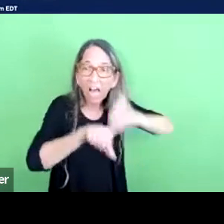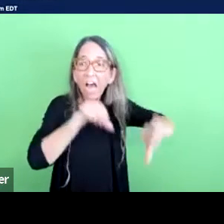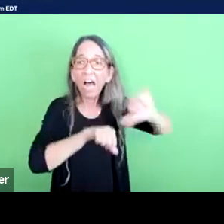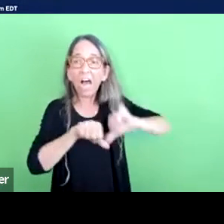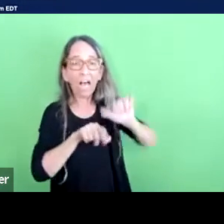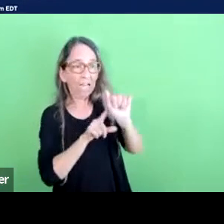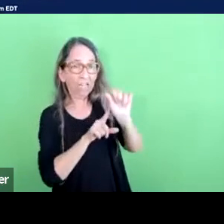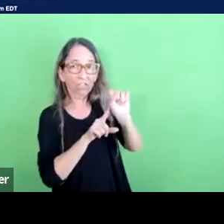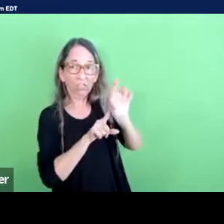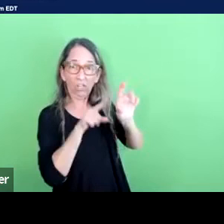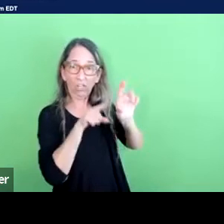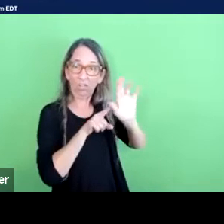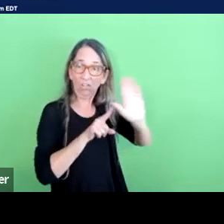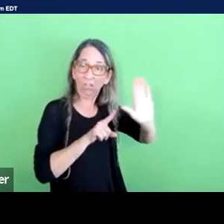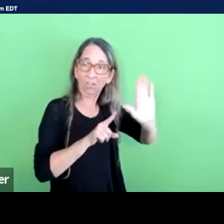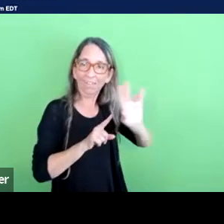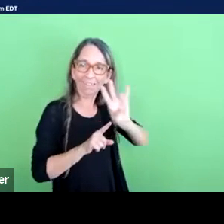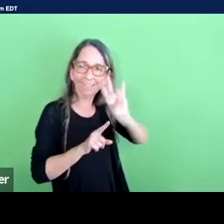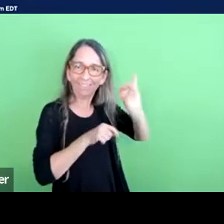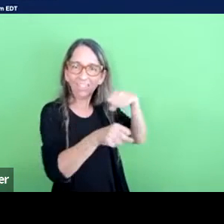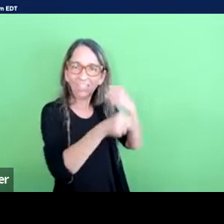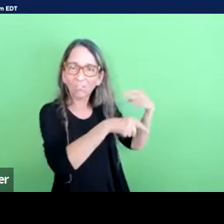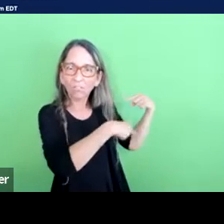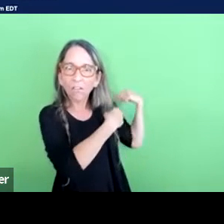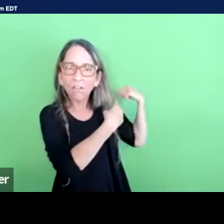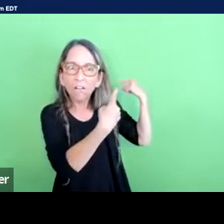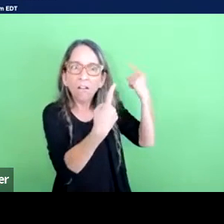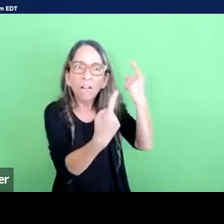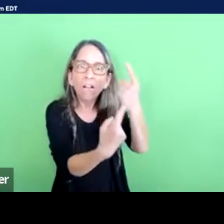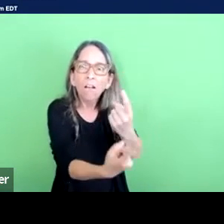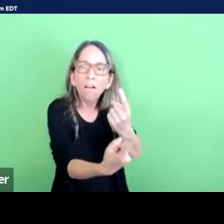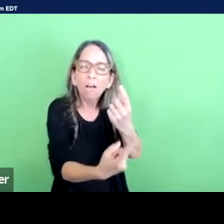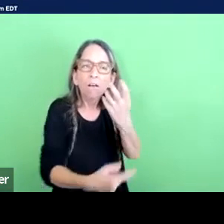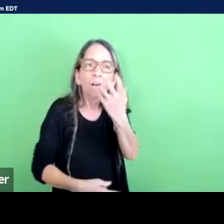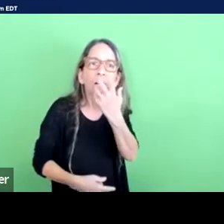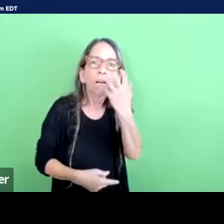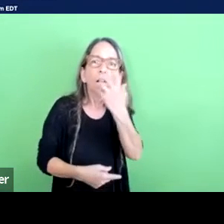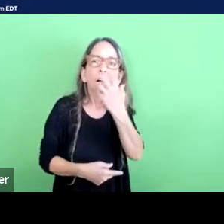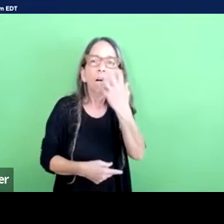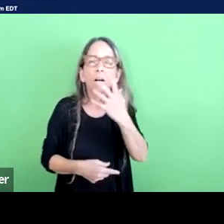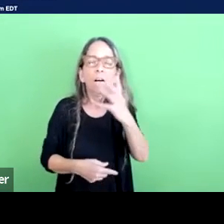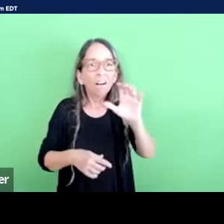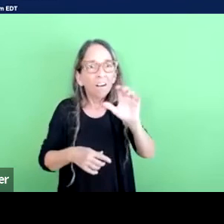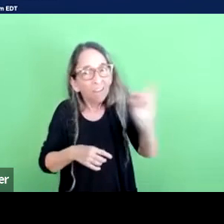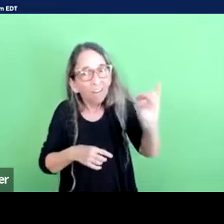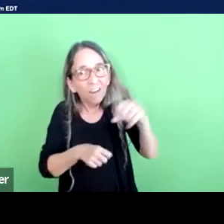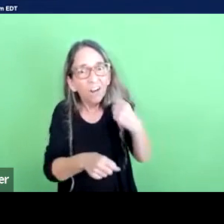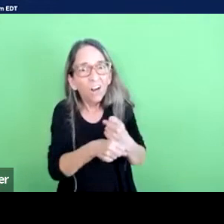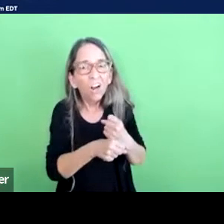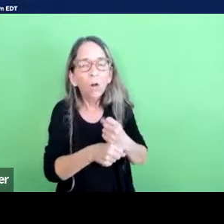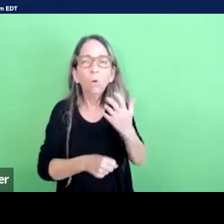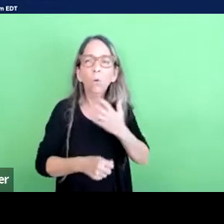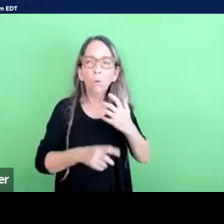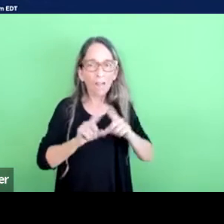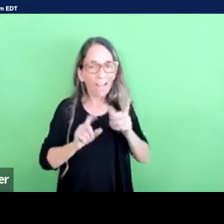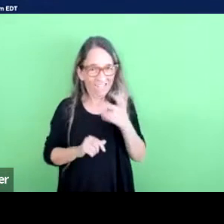history, 70. So it's actually been around for quite a while. It's only been in the last 5+ years,